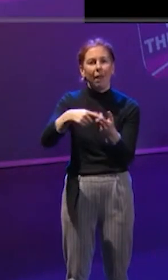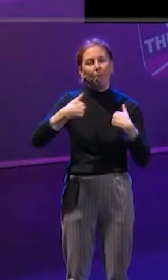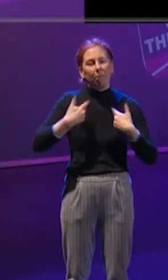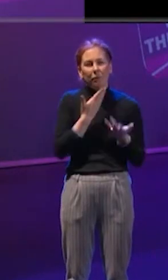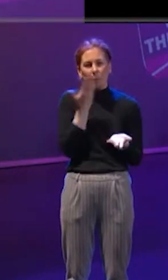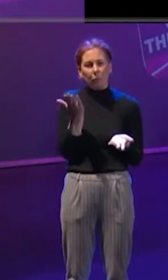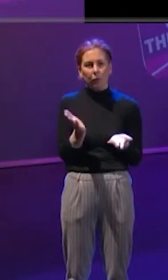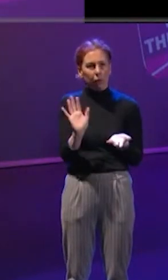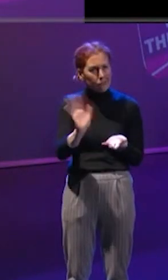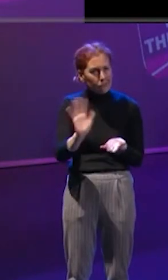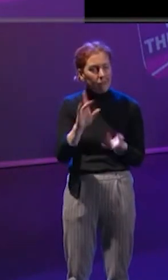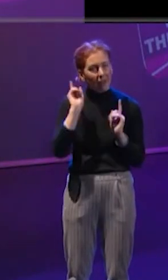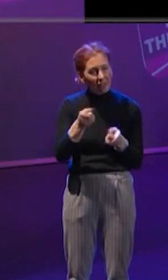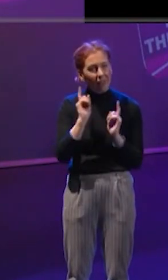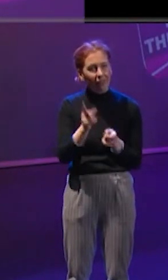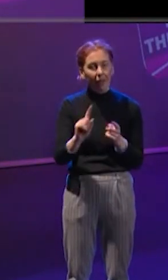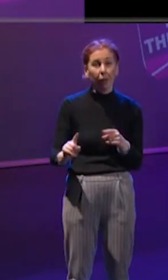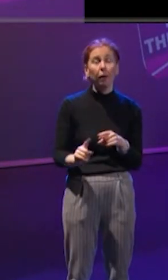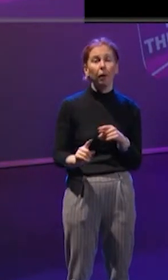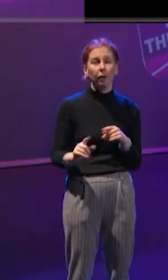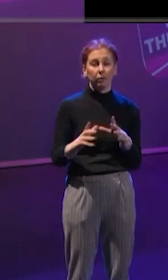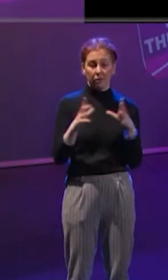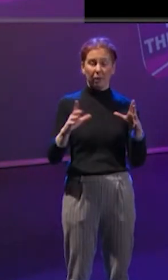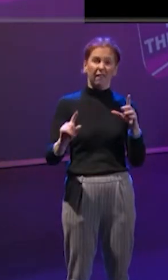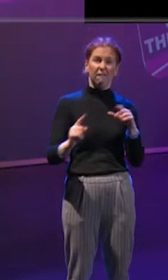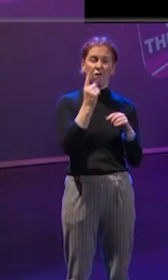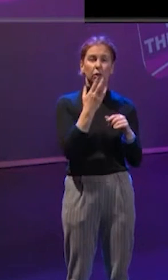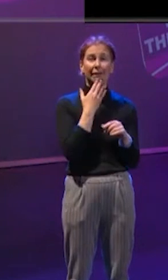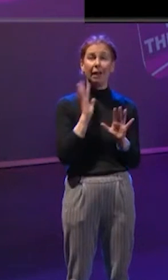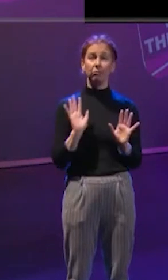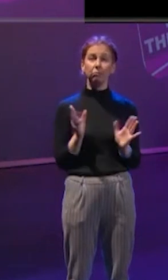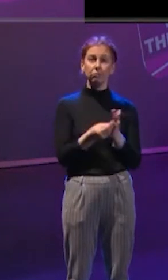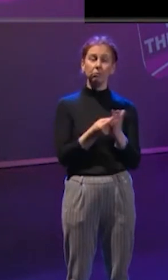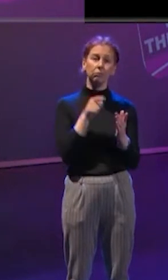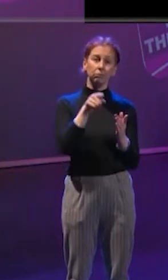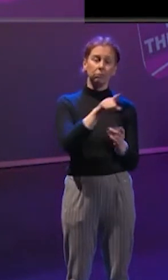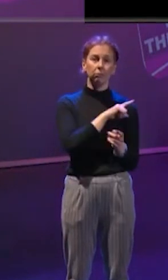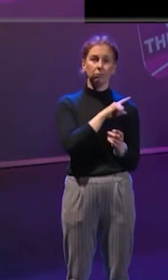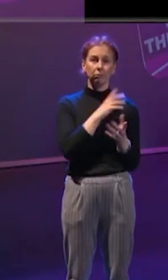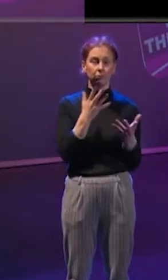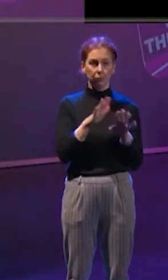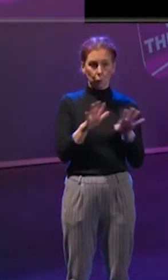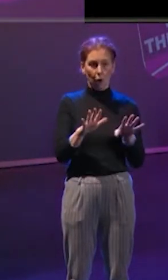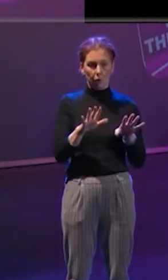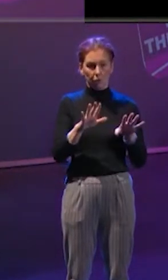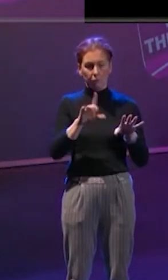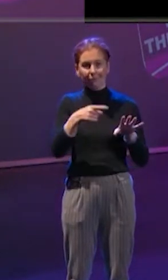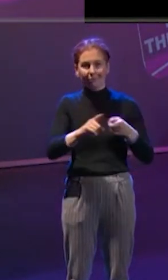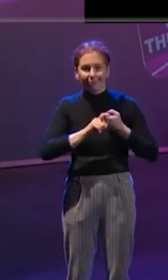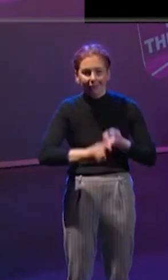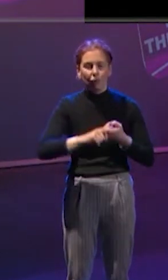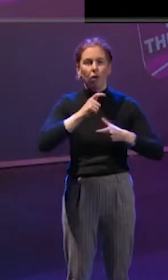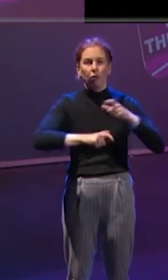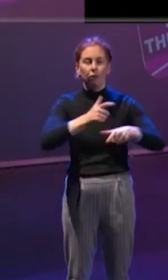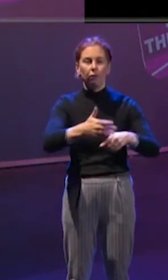And that, I think, is the first big financial mistake most independent producers do, because it's unsustainable eventually if you